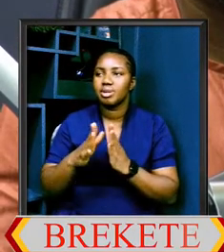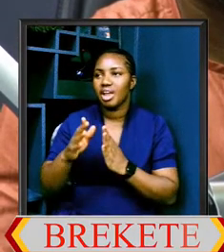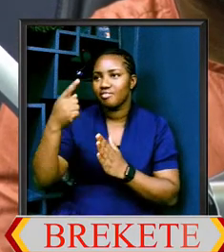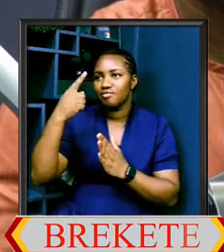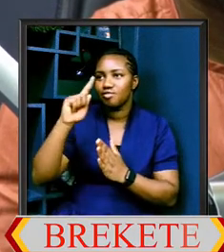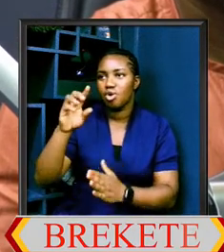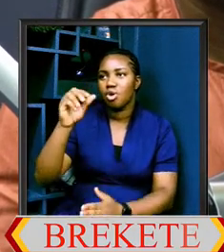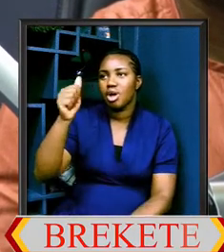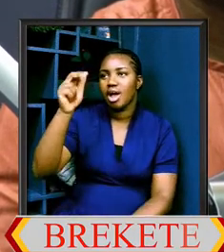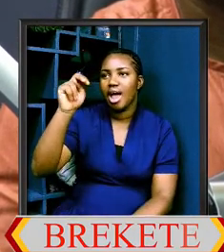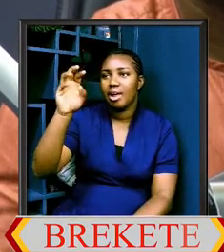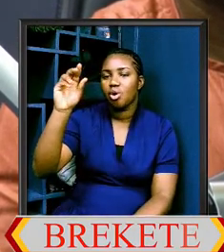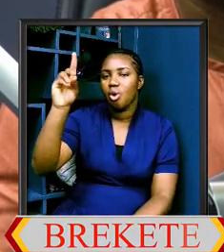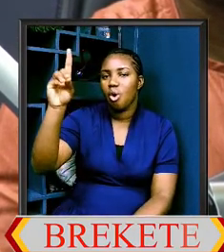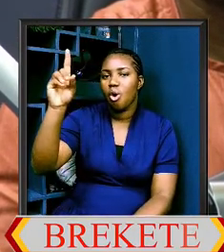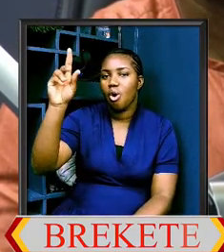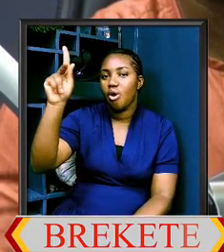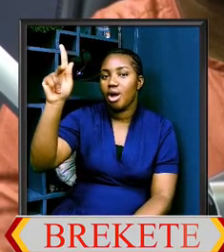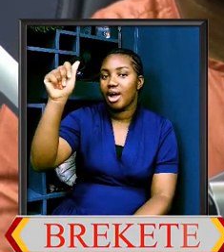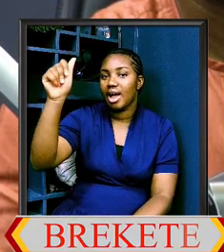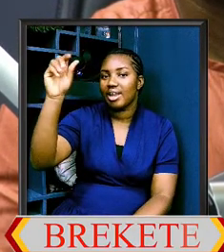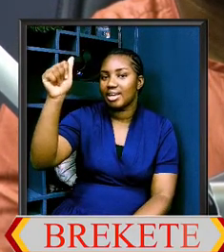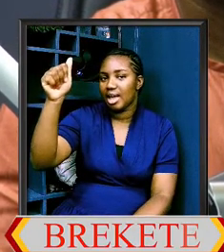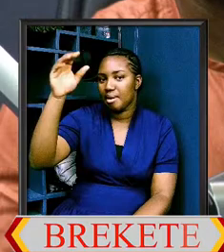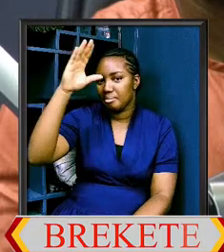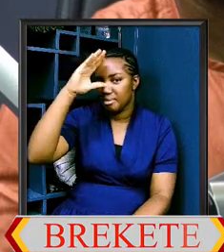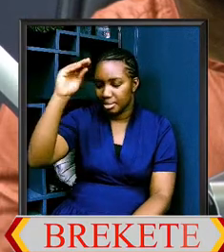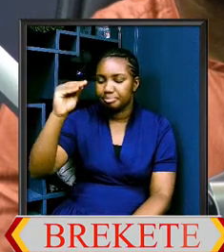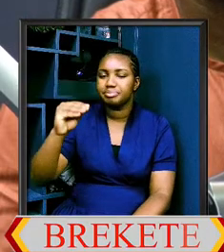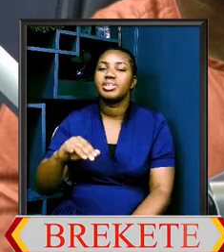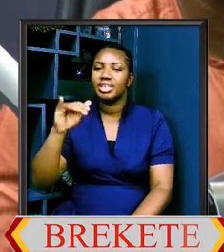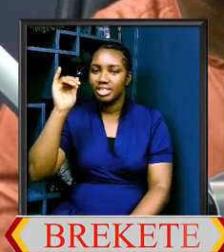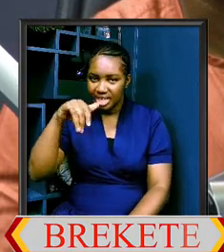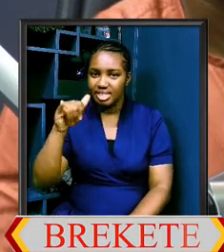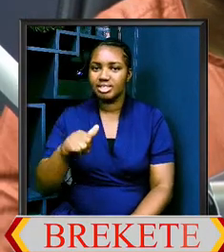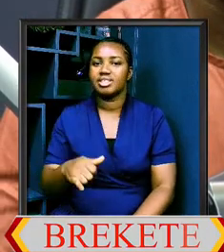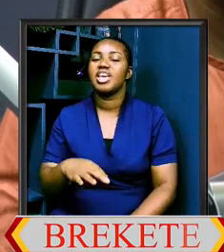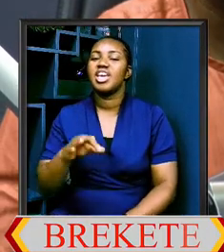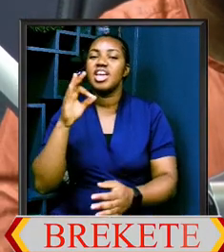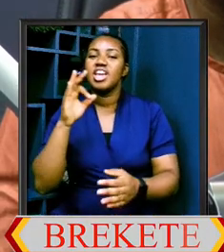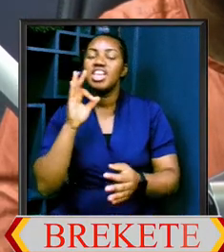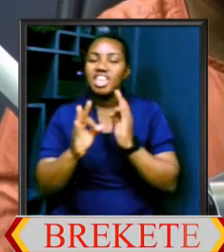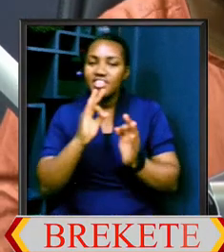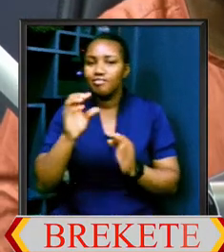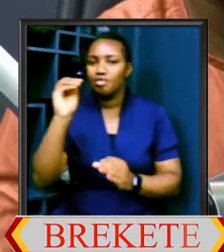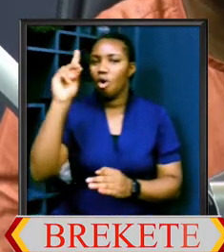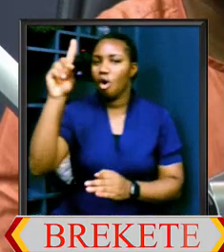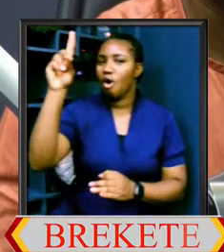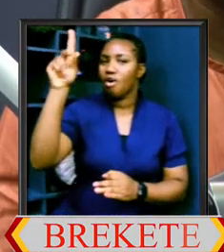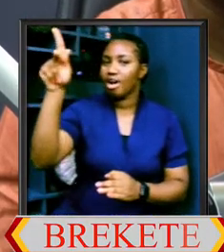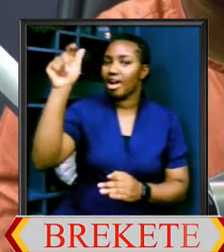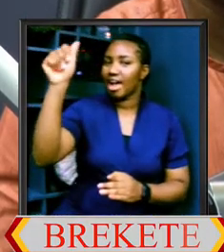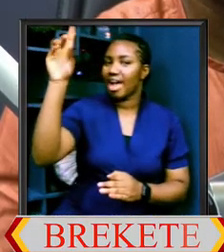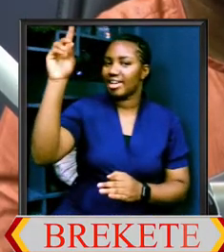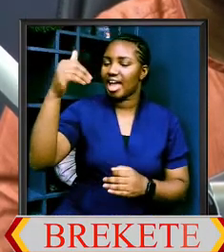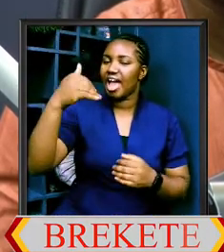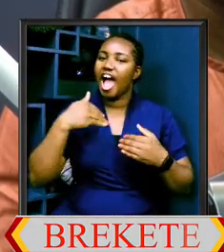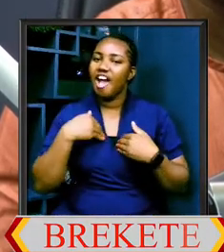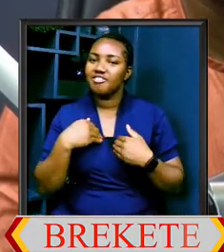constitution, if Okada man has an accident, it's our duty to take it to hospital and pay the hospital bill. But when are they do them?